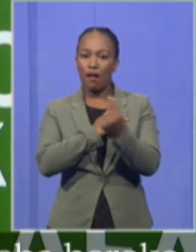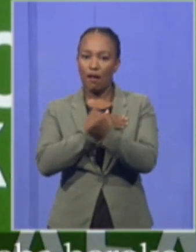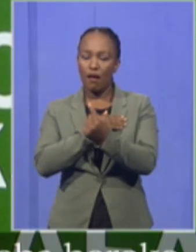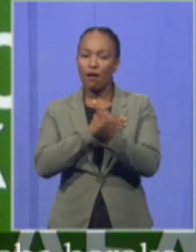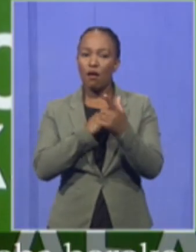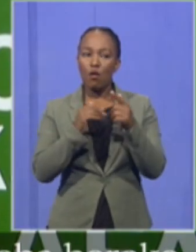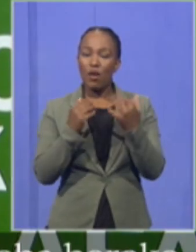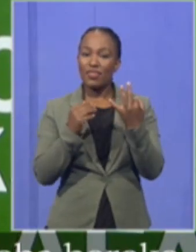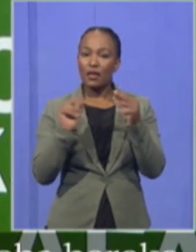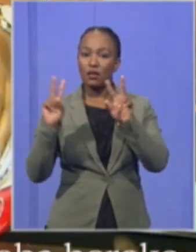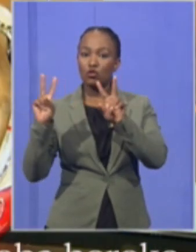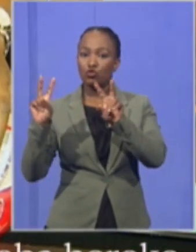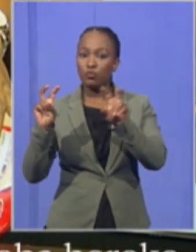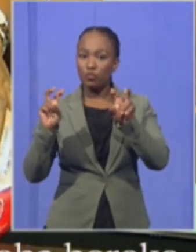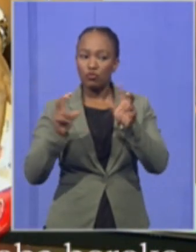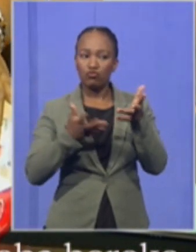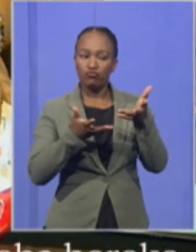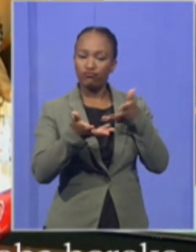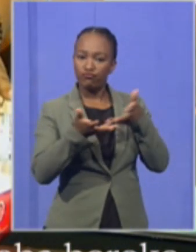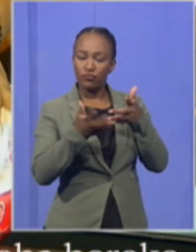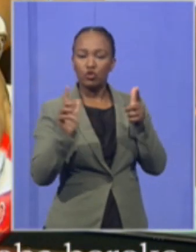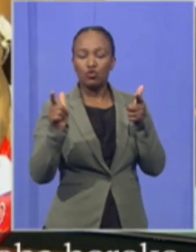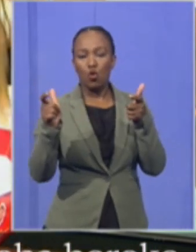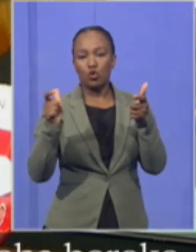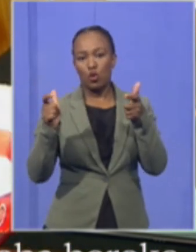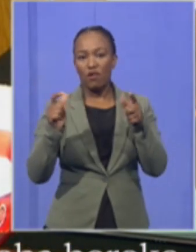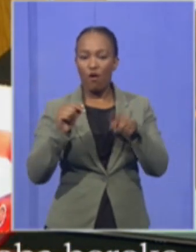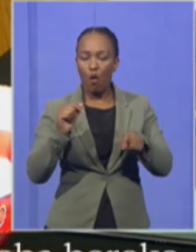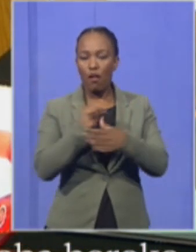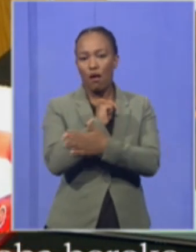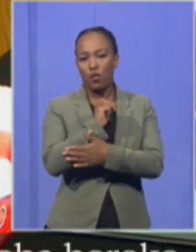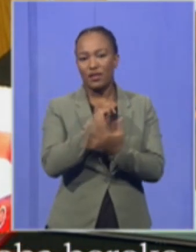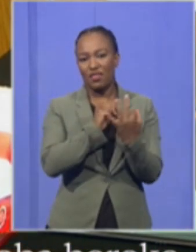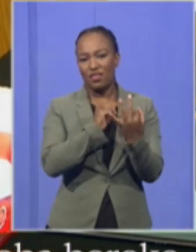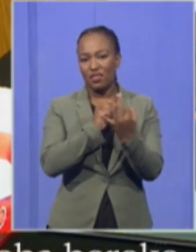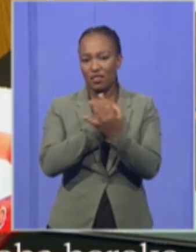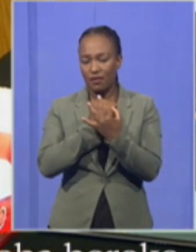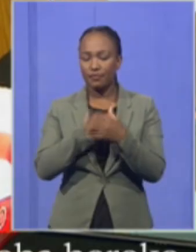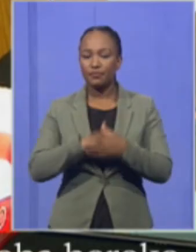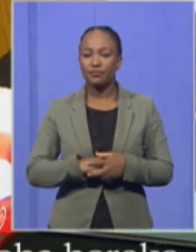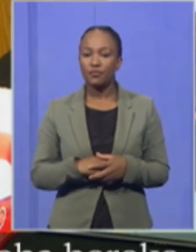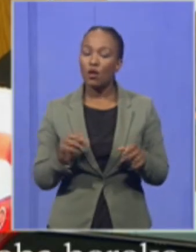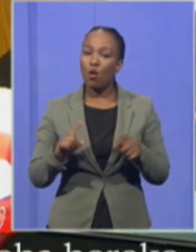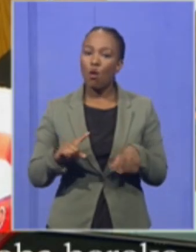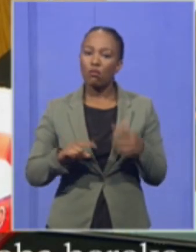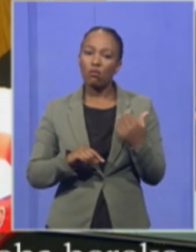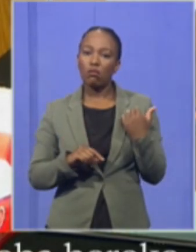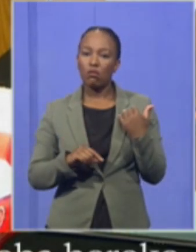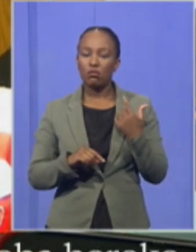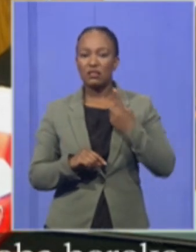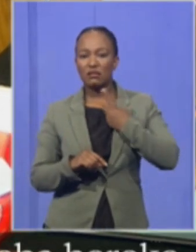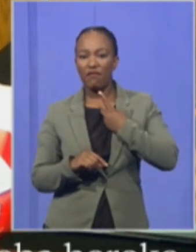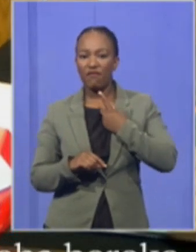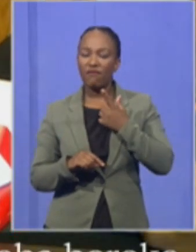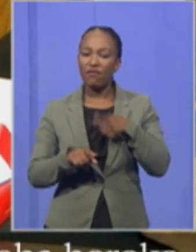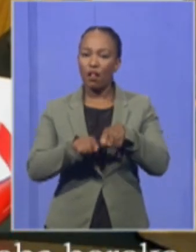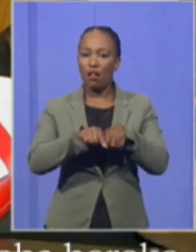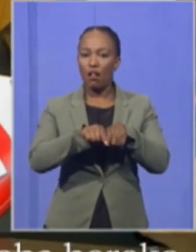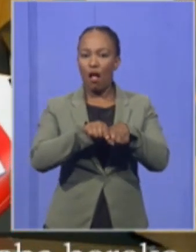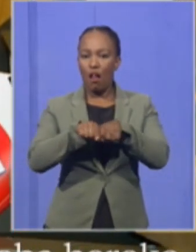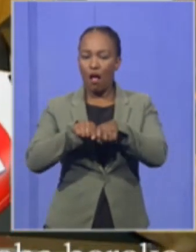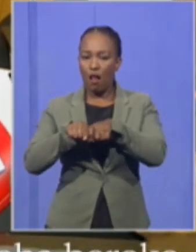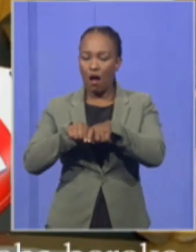control officers in each African country. Mo nakong ya go feta mang le mang o be a dumeletšwe go dira diteko tše e fela